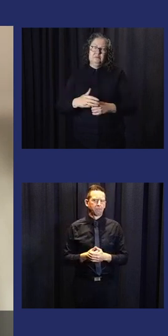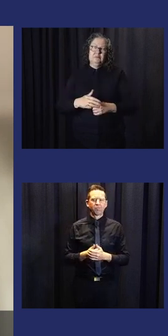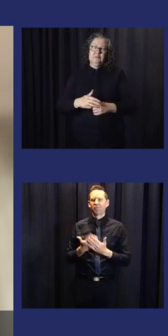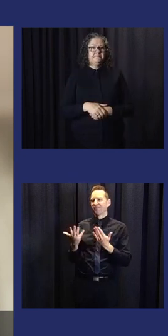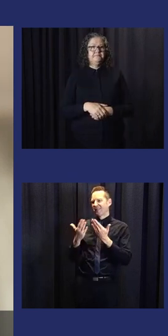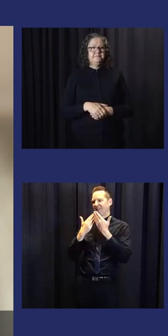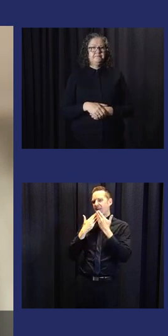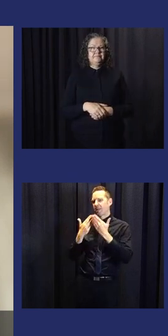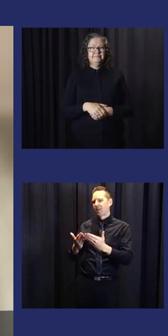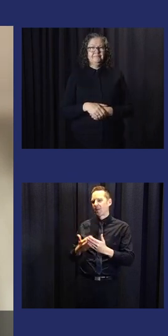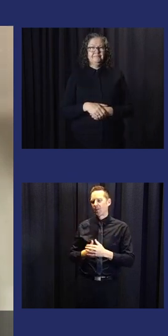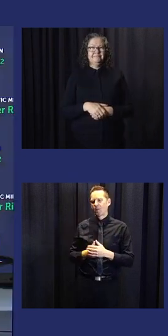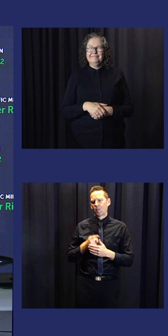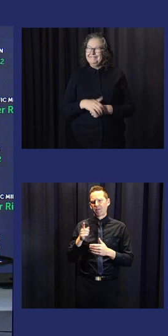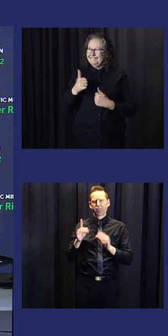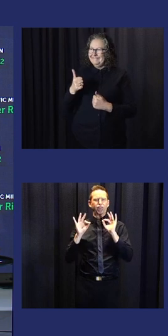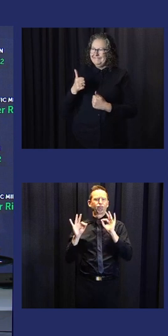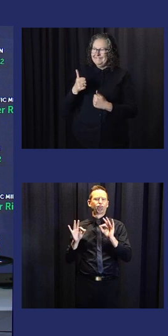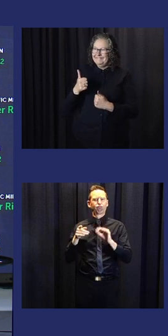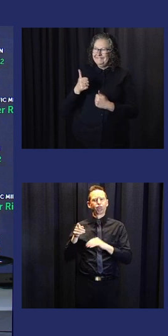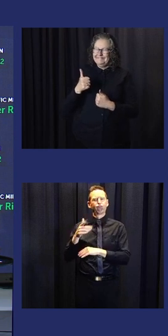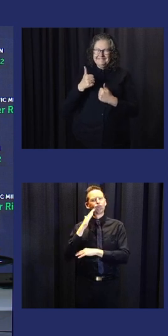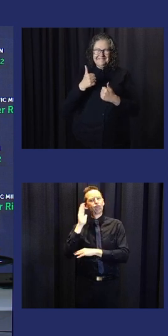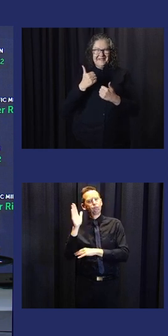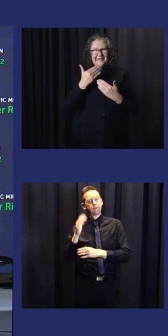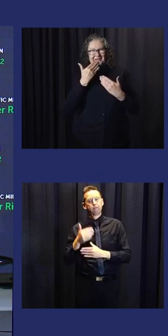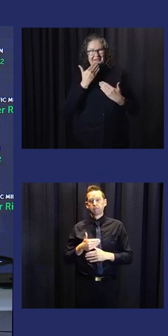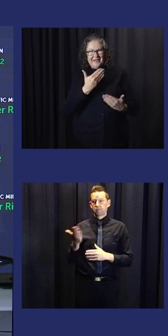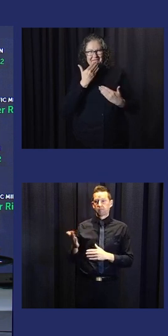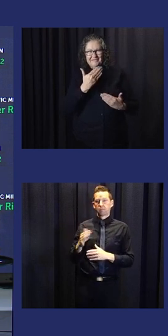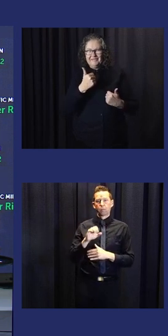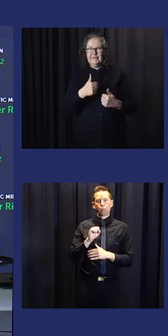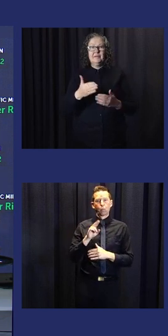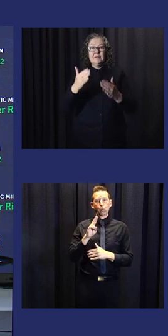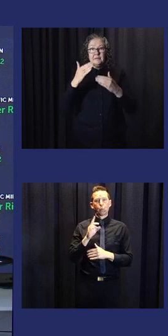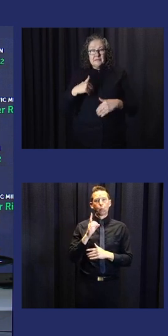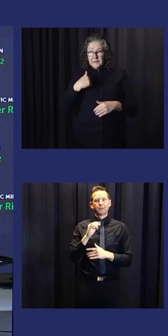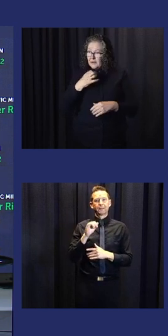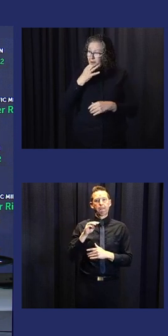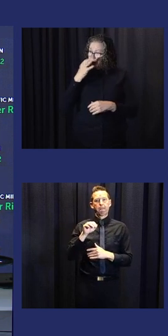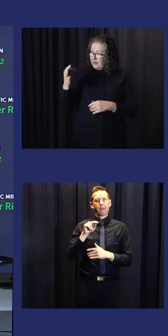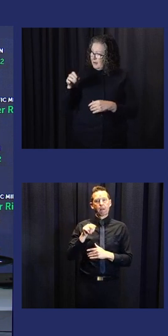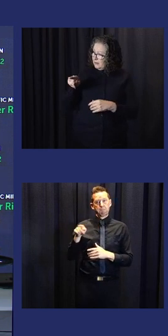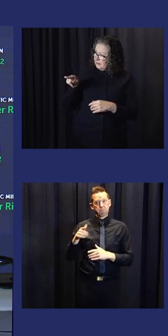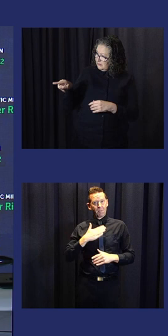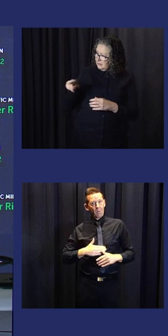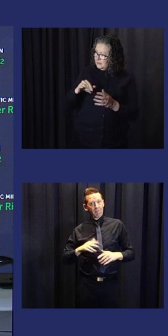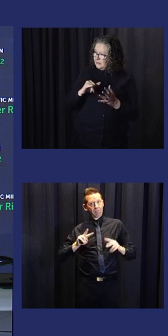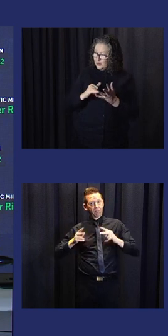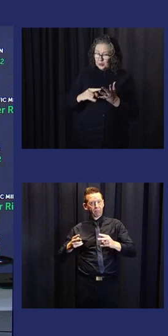Great. Thanks so much, Rosemary. That's fantastic. I was wondering if Sudirman, you would have anything to add to the